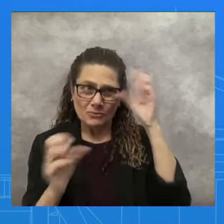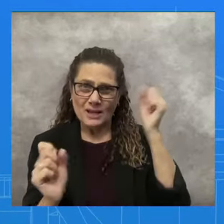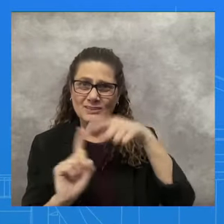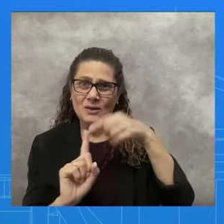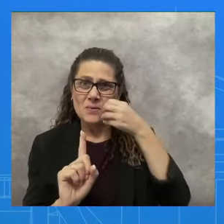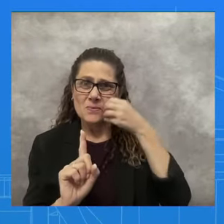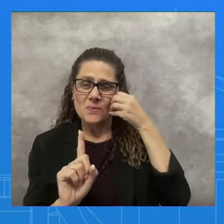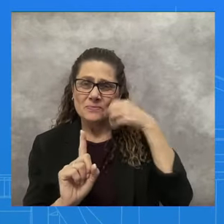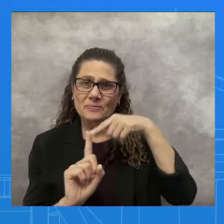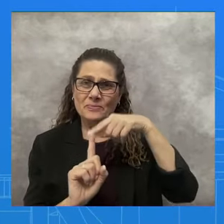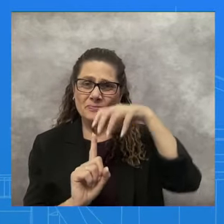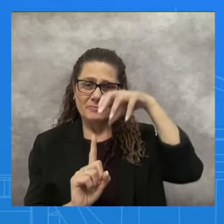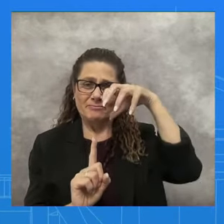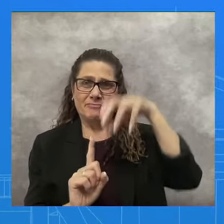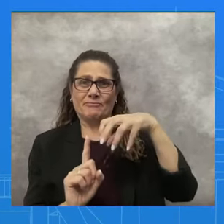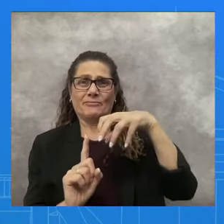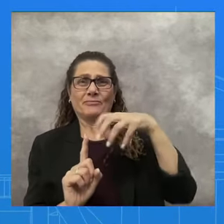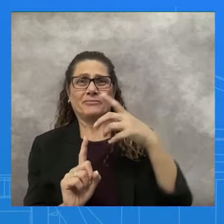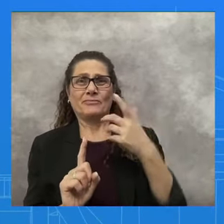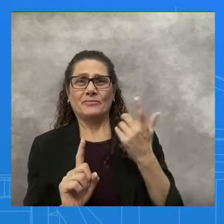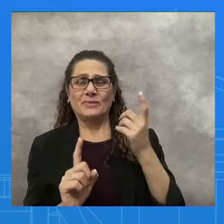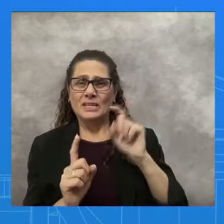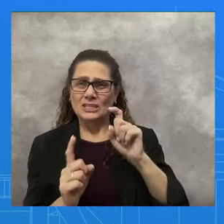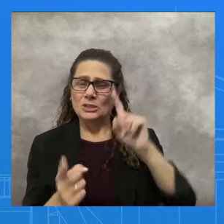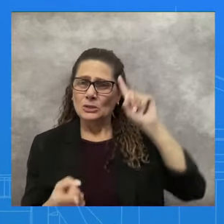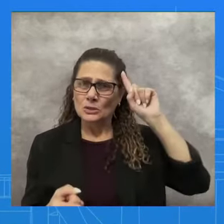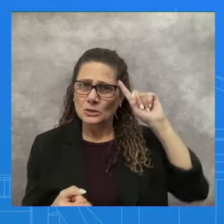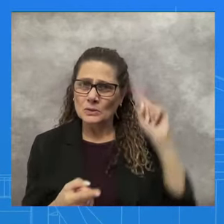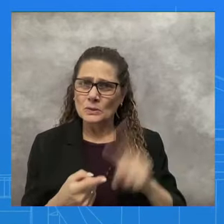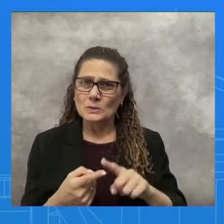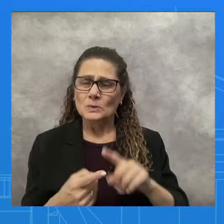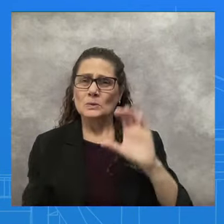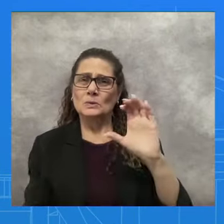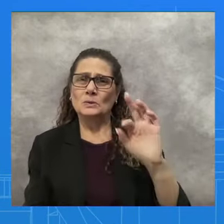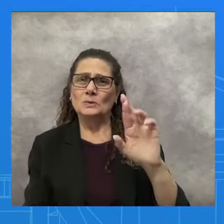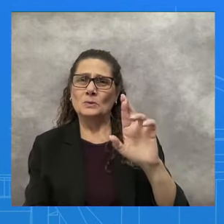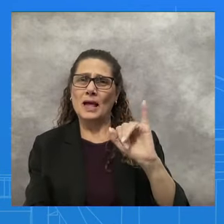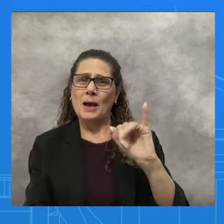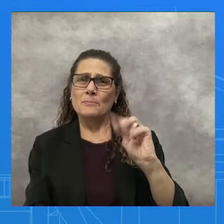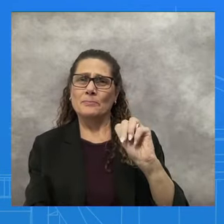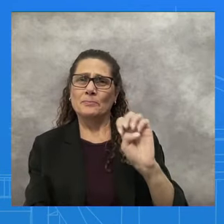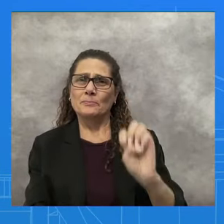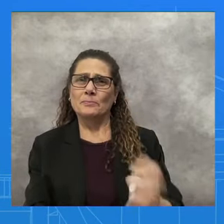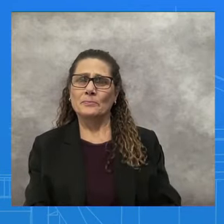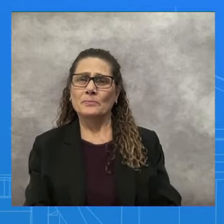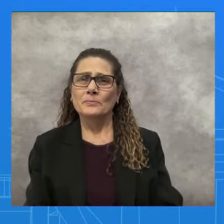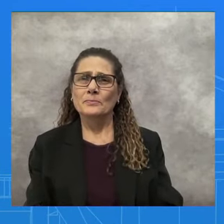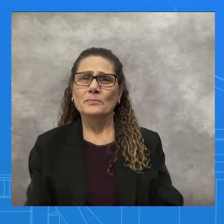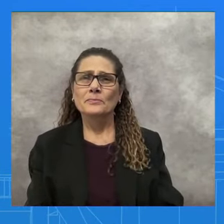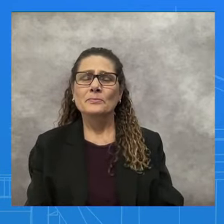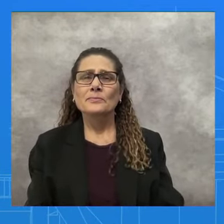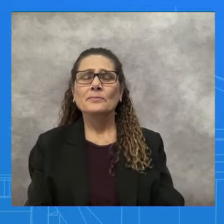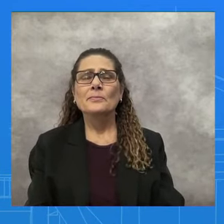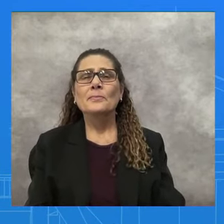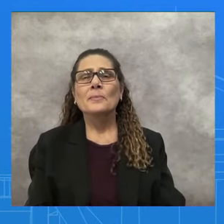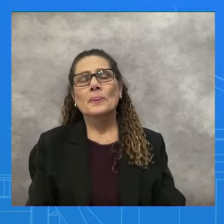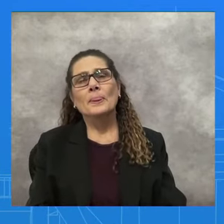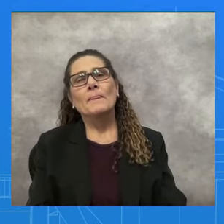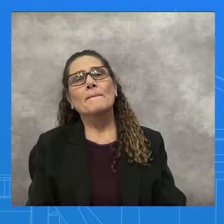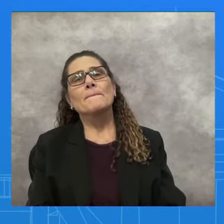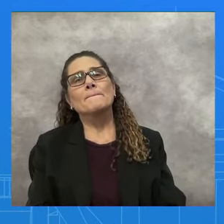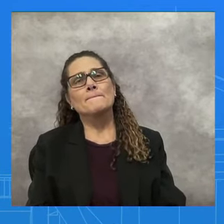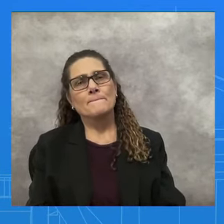crime that we're seeing here in the nation's capital? So let me just be very clear, all violent crime, not just here, all violent crime anywhere is